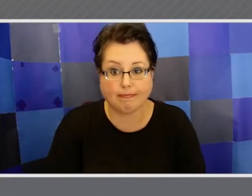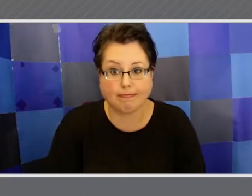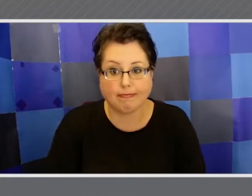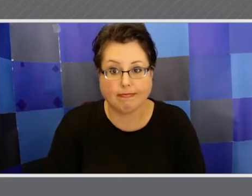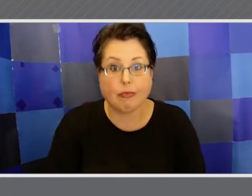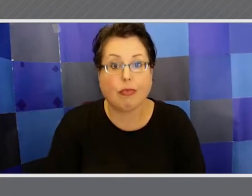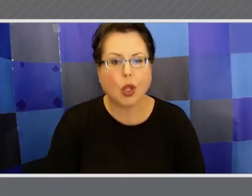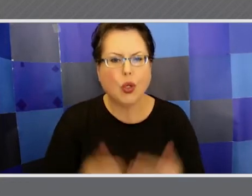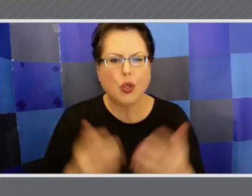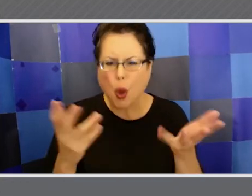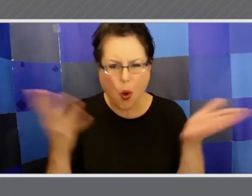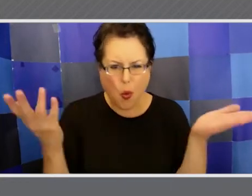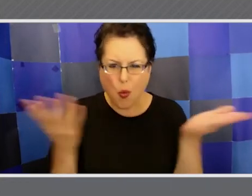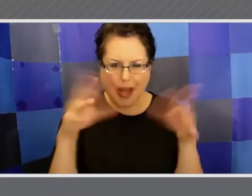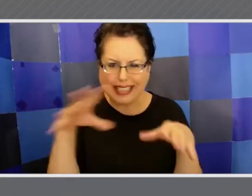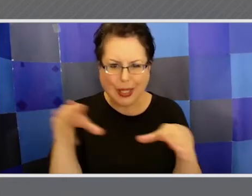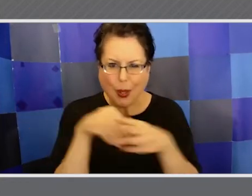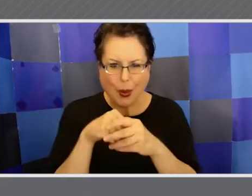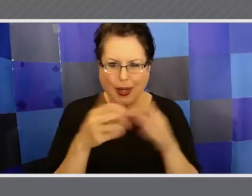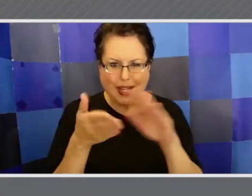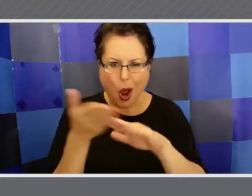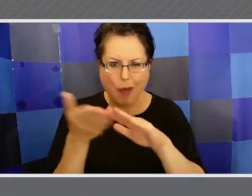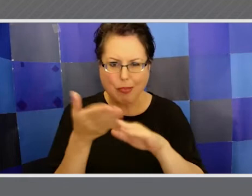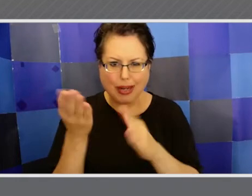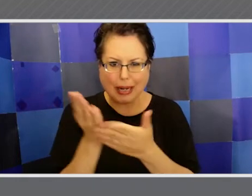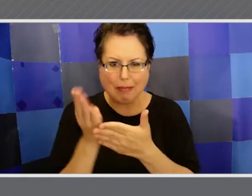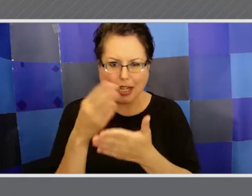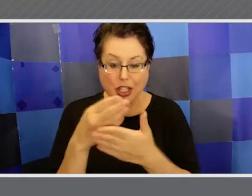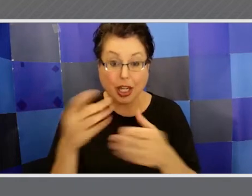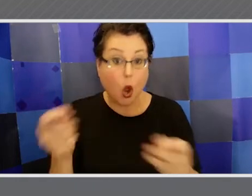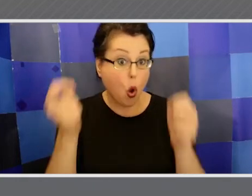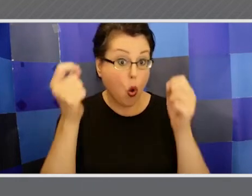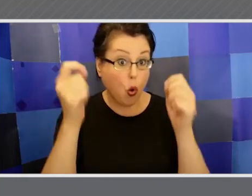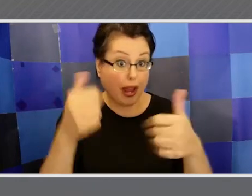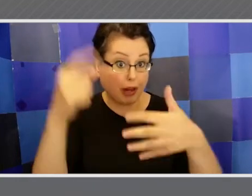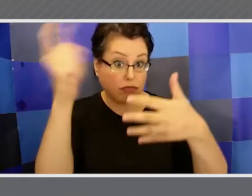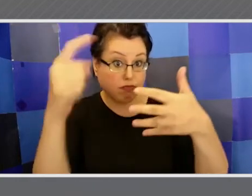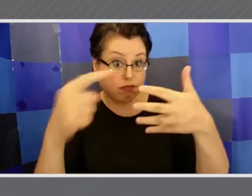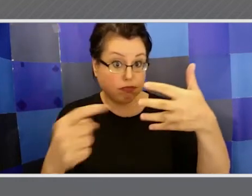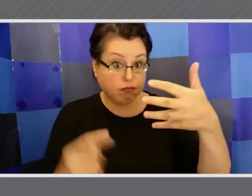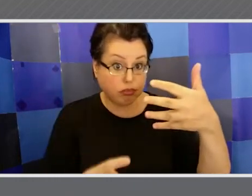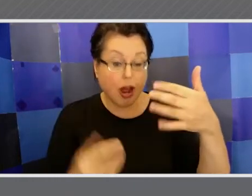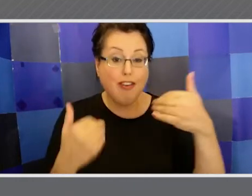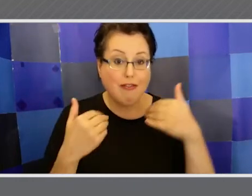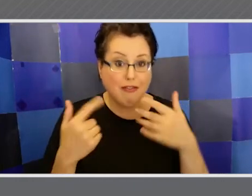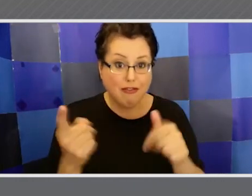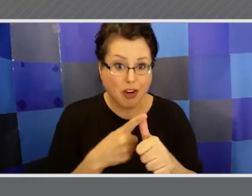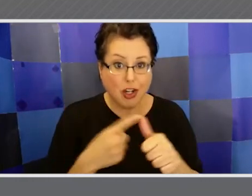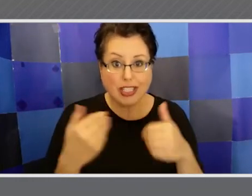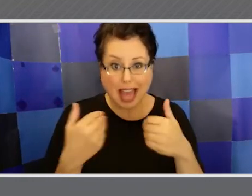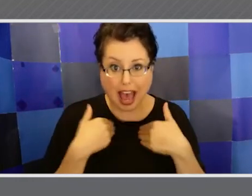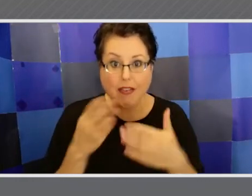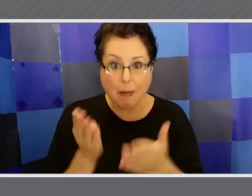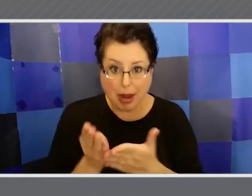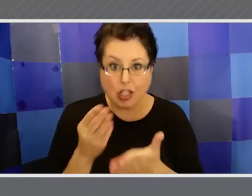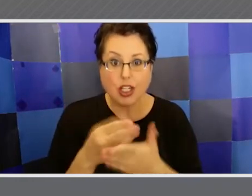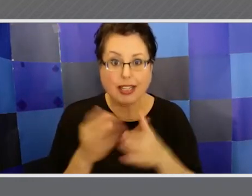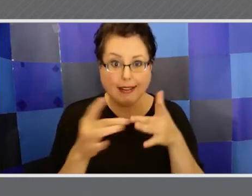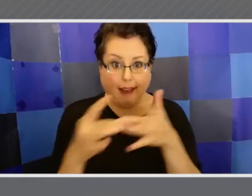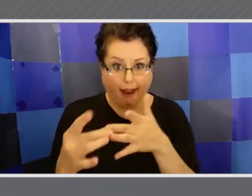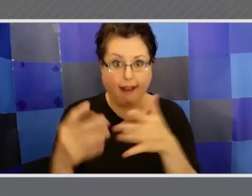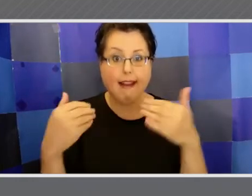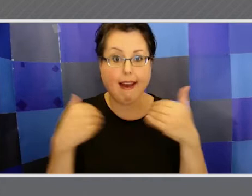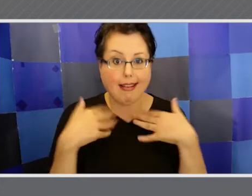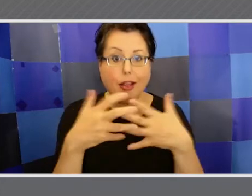So what's in the operating budgets? The quick rundown, first, there is a budget guide, and it has a lot of what I think is